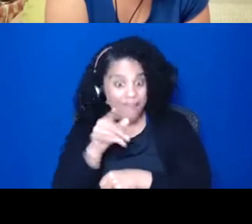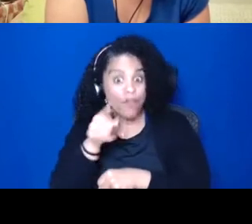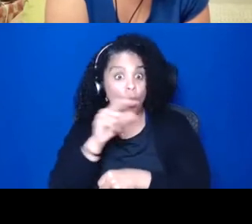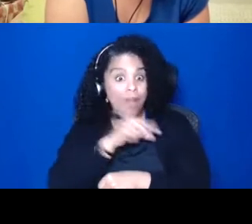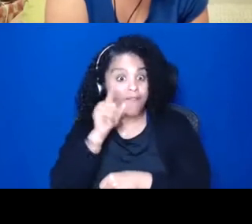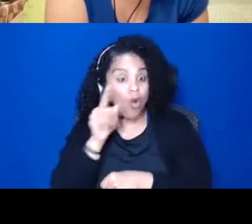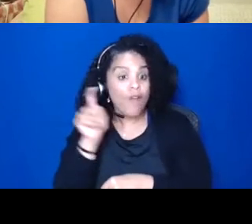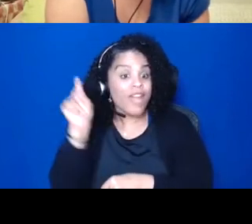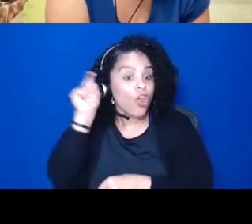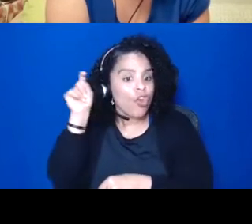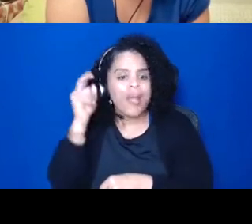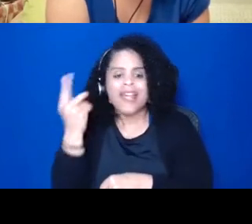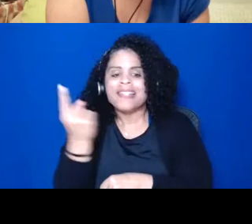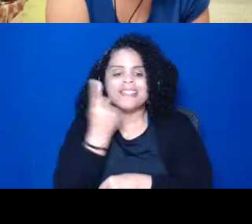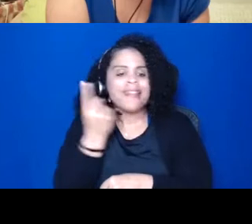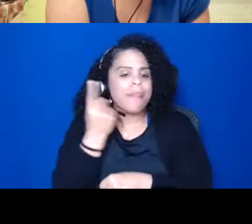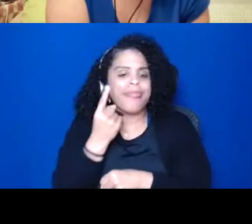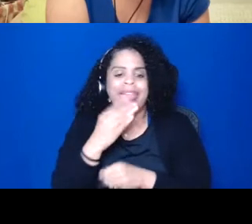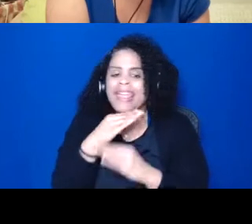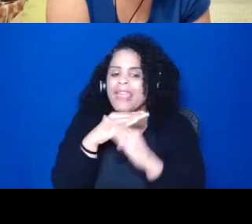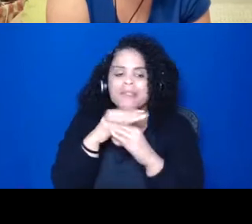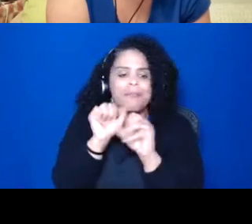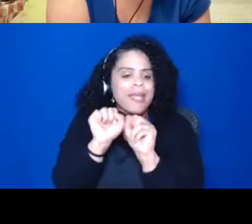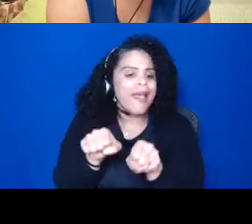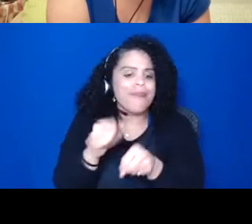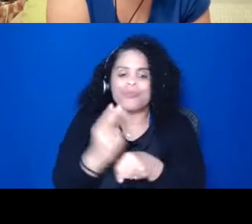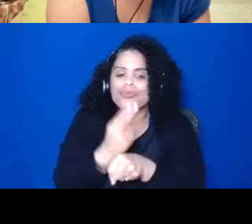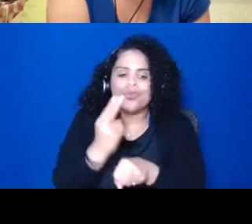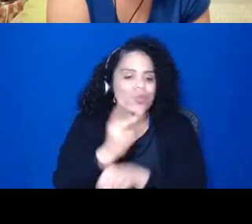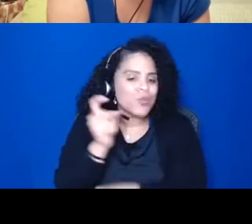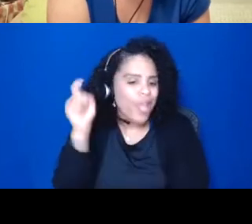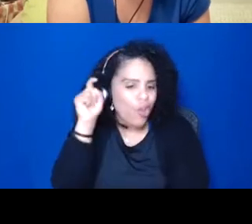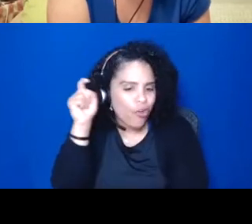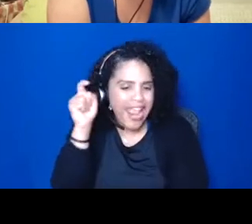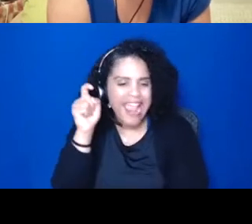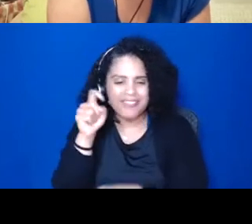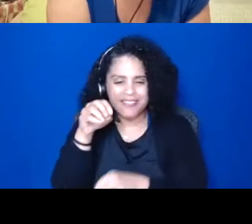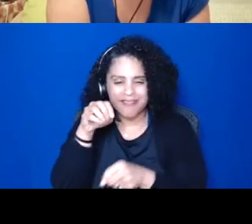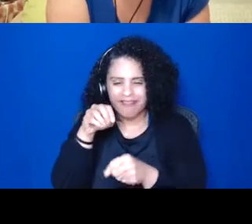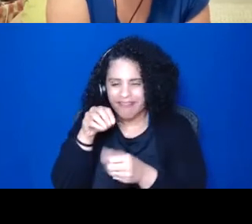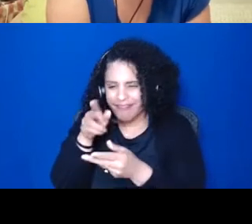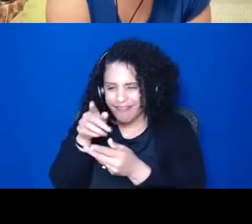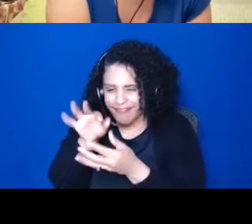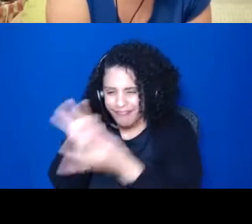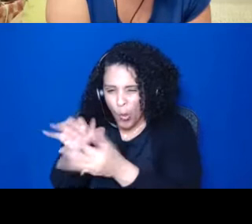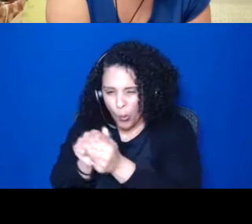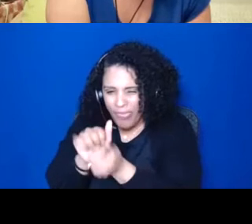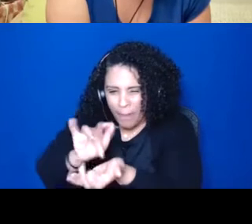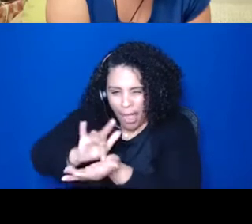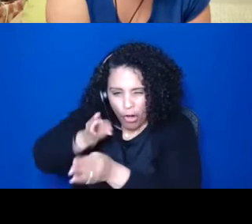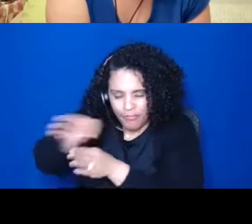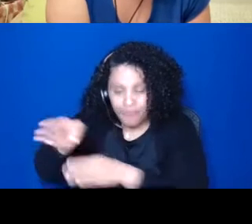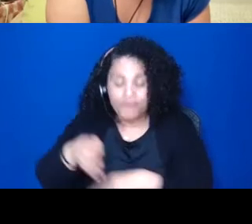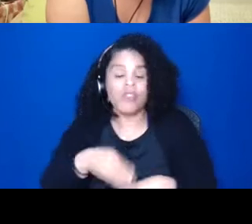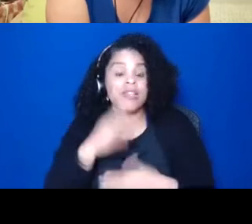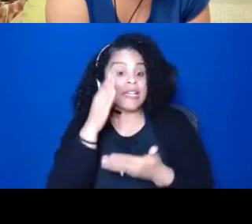but something keeps them from being able to use hearing aids in the medical sense. So for example, some people